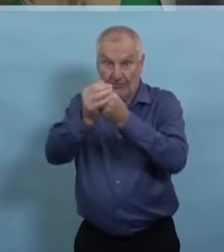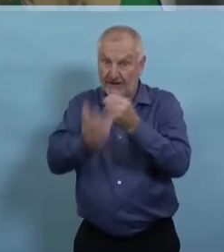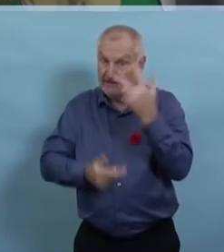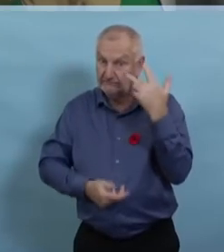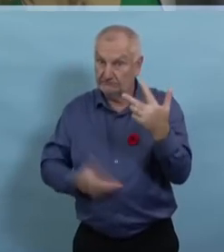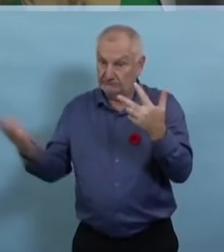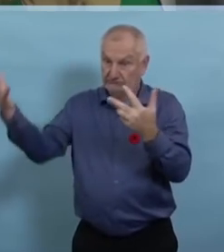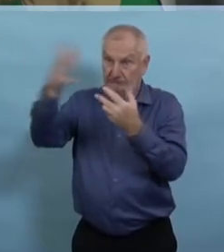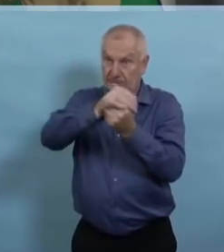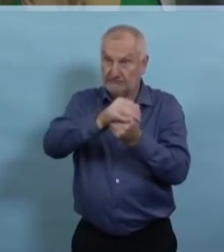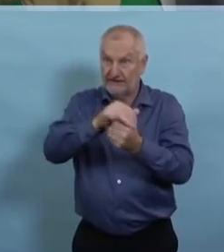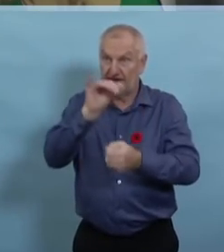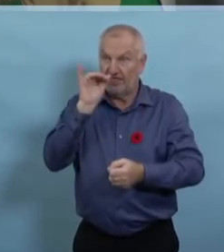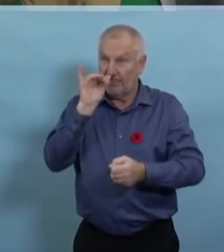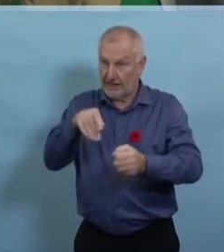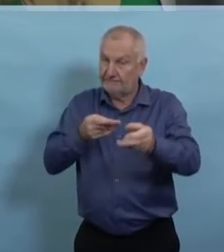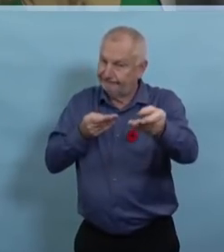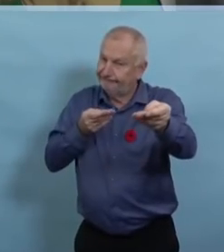to be fully expended